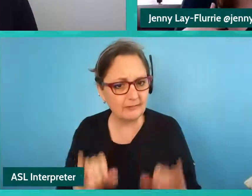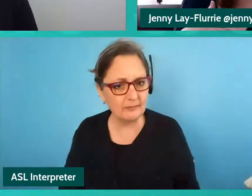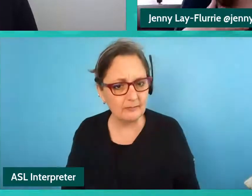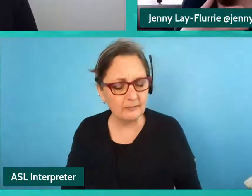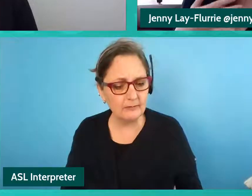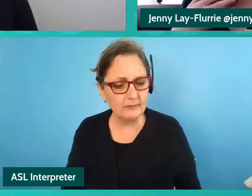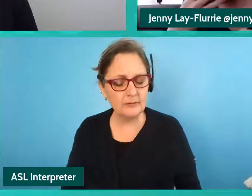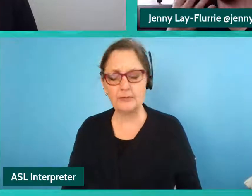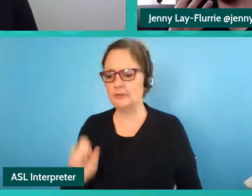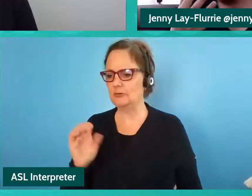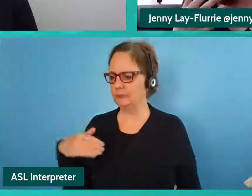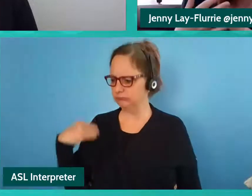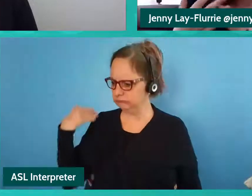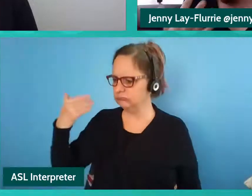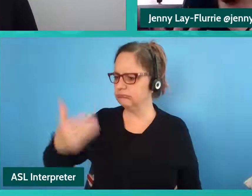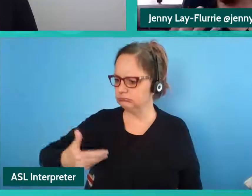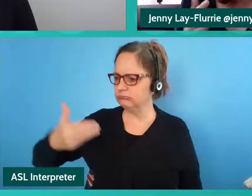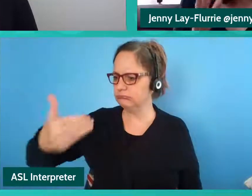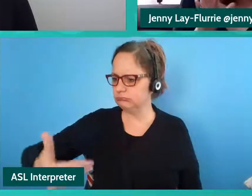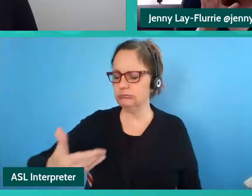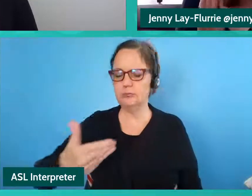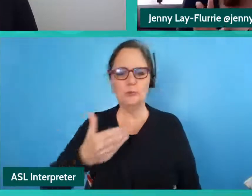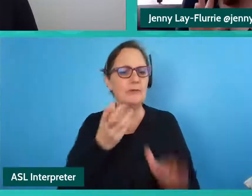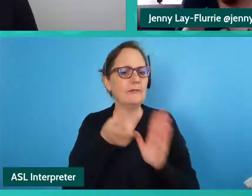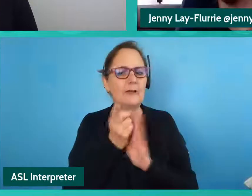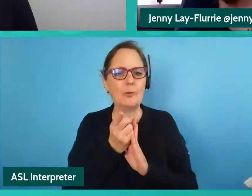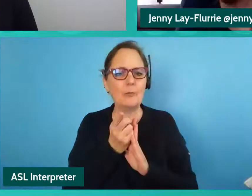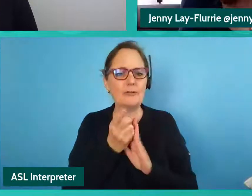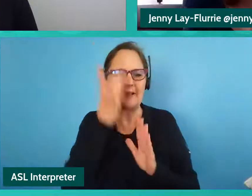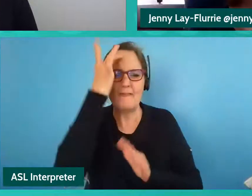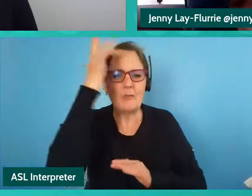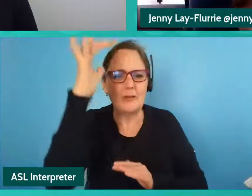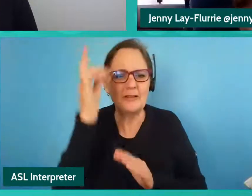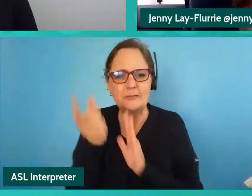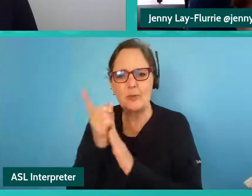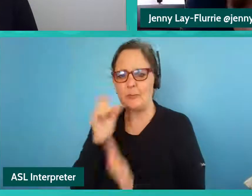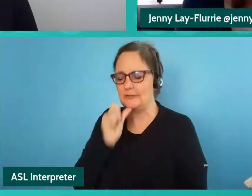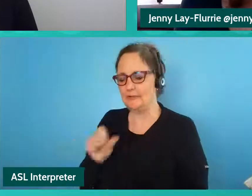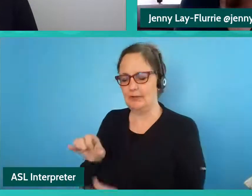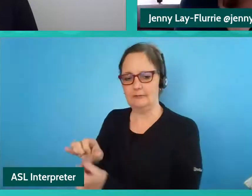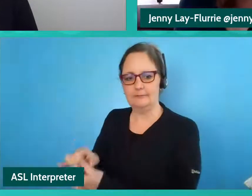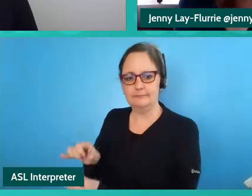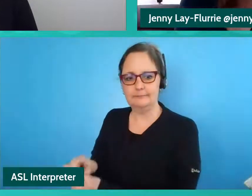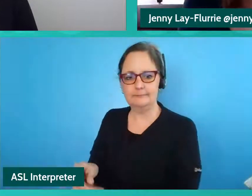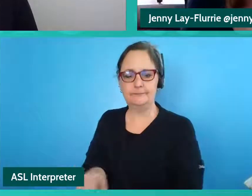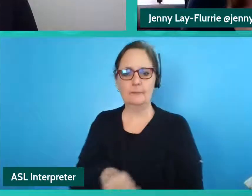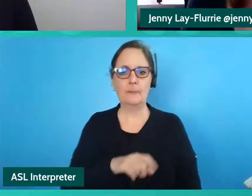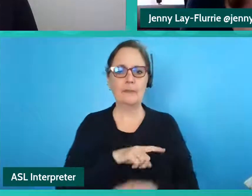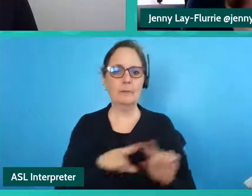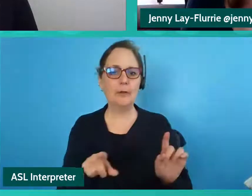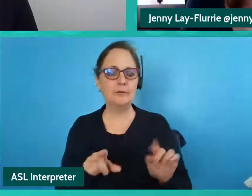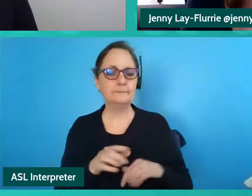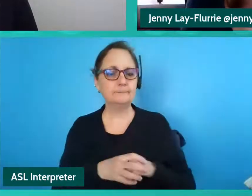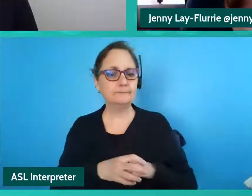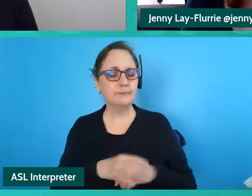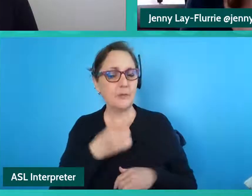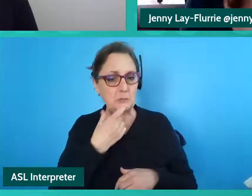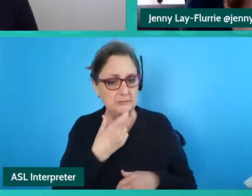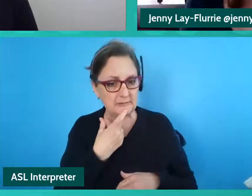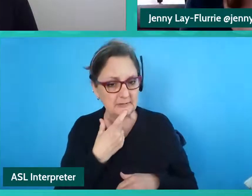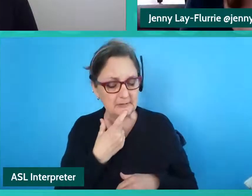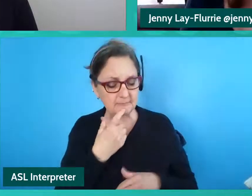ebbed and flowed. We've had moments of brilliance, moments of not, and an enormous amount of learning. But I would kind of say a couple of